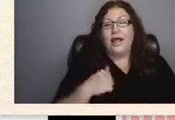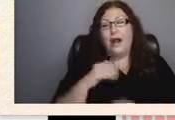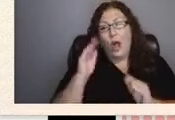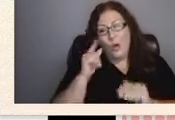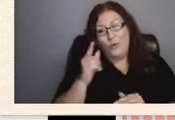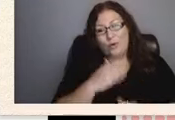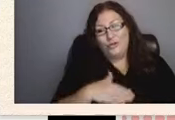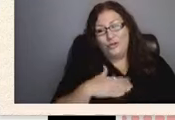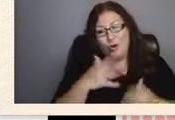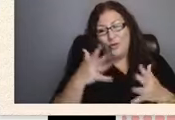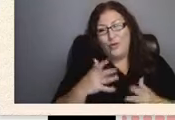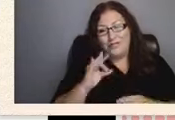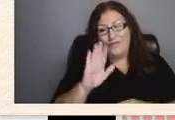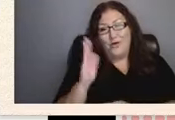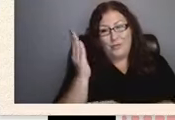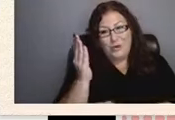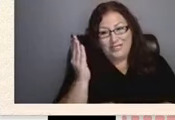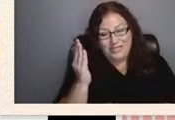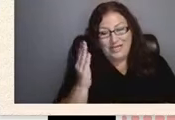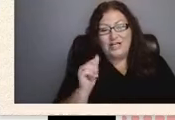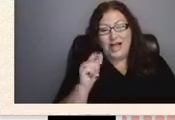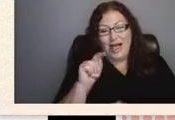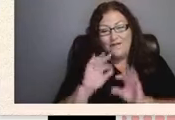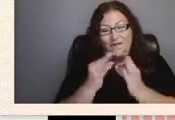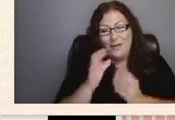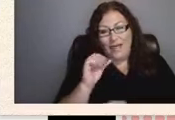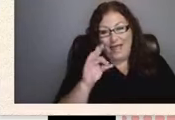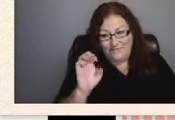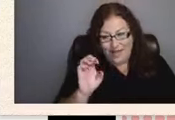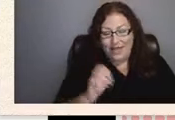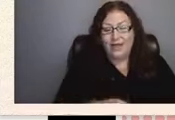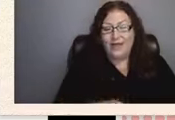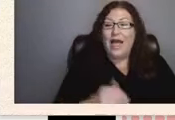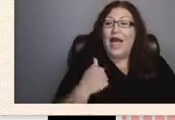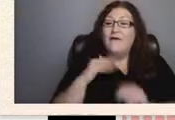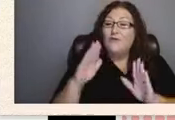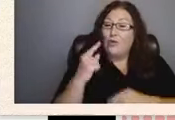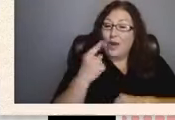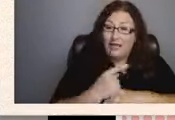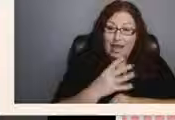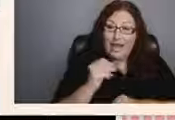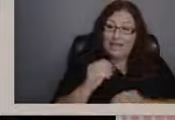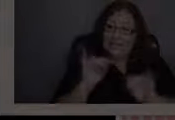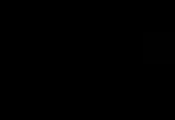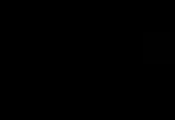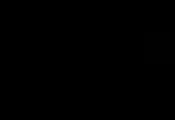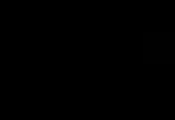rest of the presentations at Family Cafe. Have a great day and stay healthy.